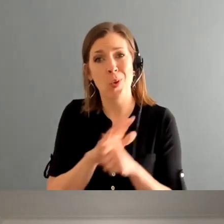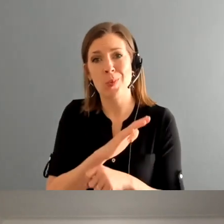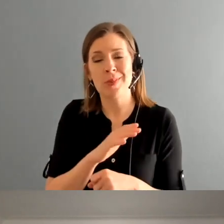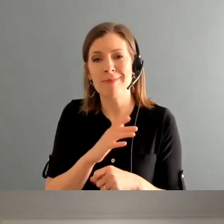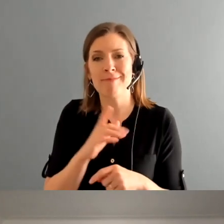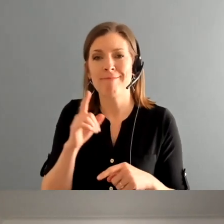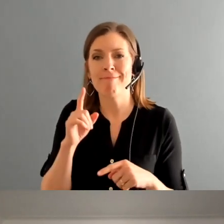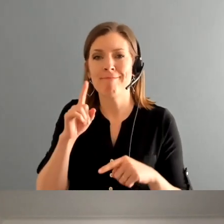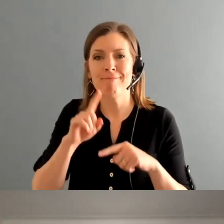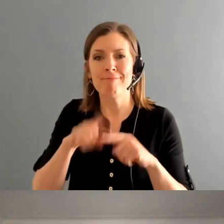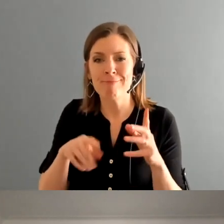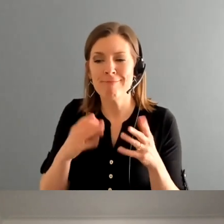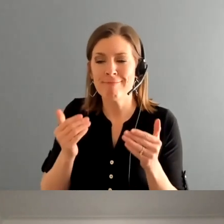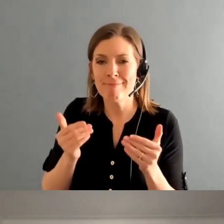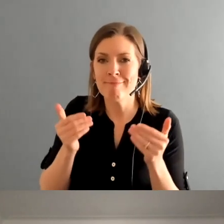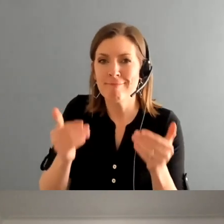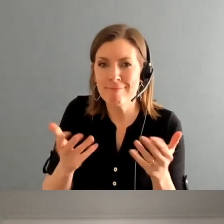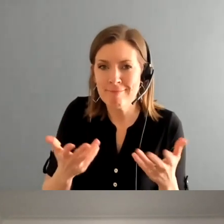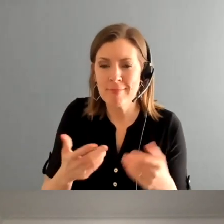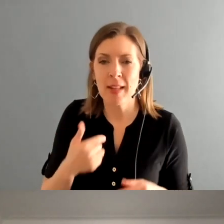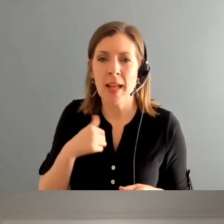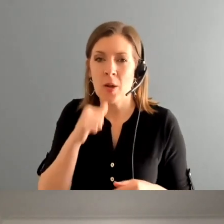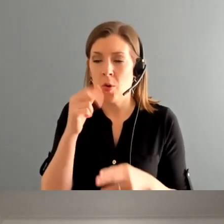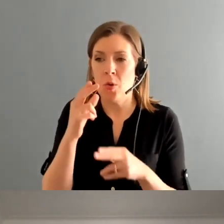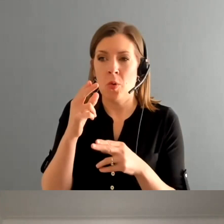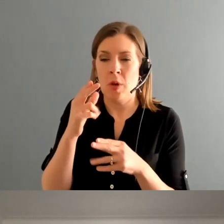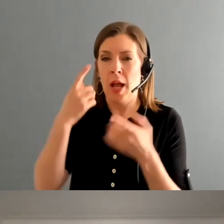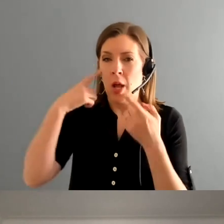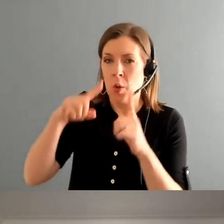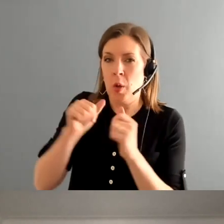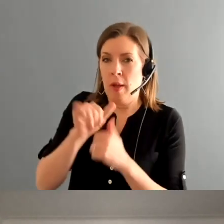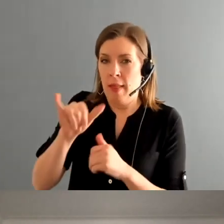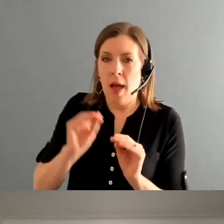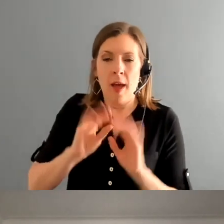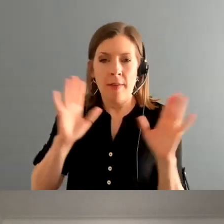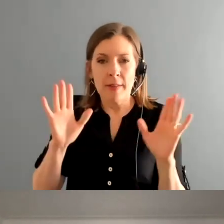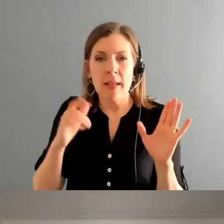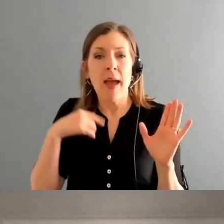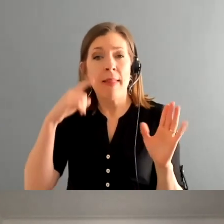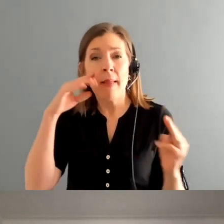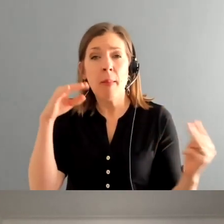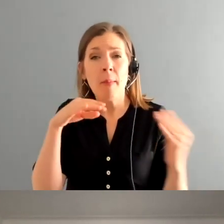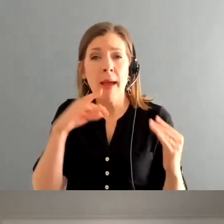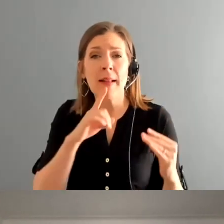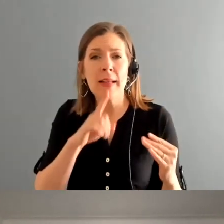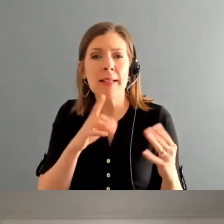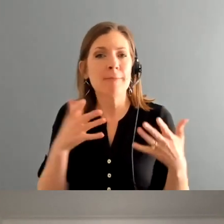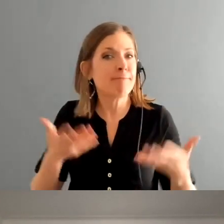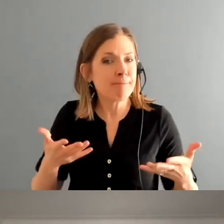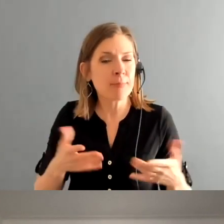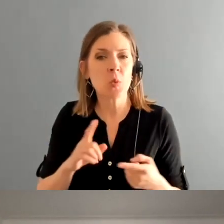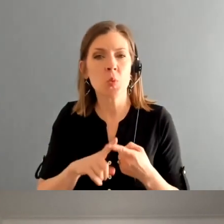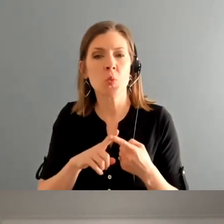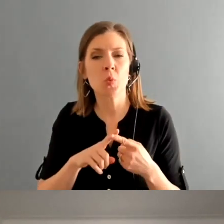incommensurable. Clearly, I don't subscribe to that. And I think the battle is kind of to try and